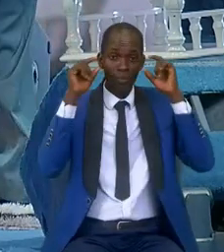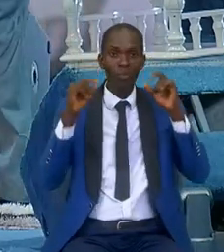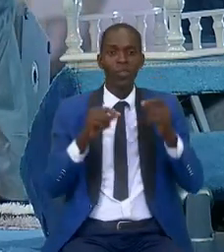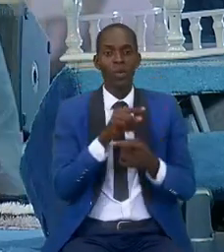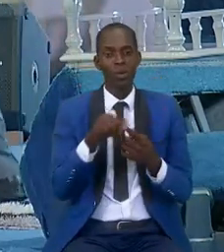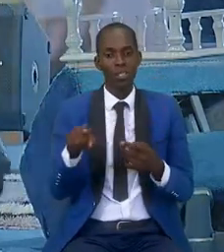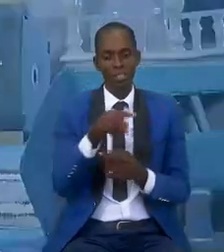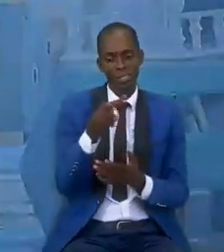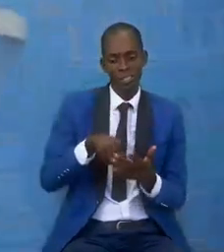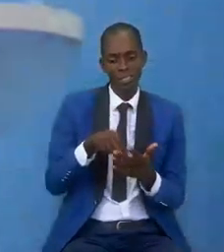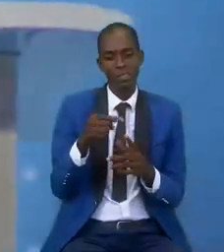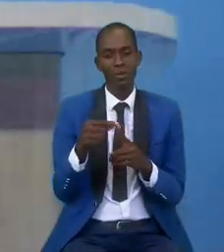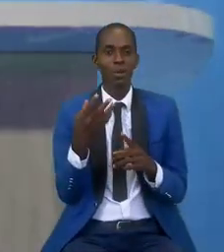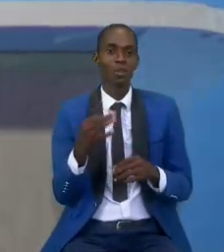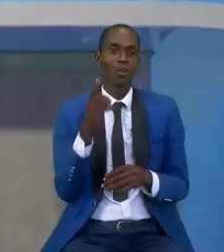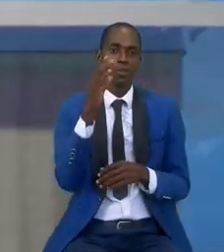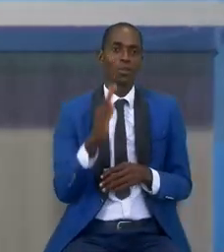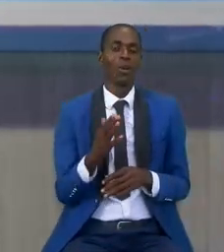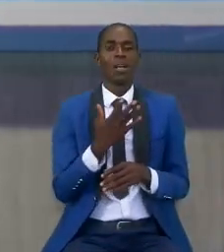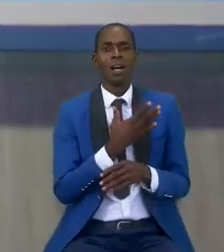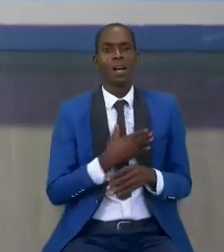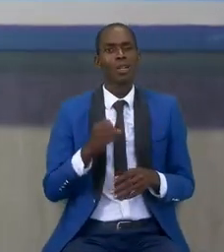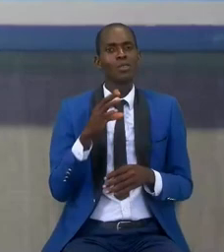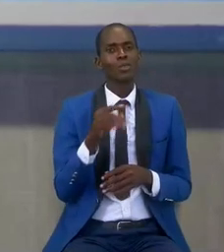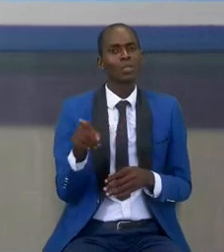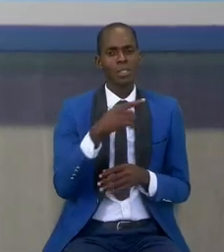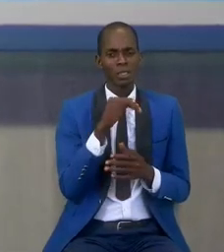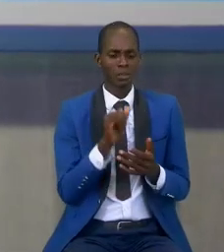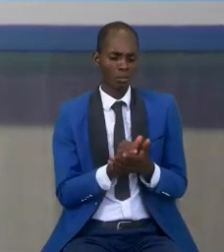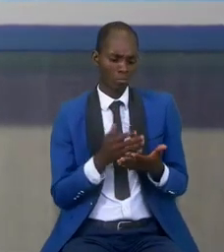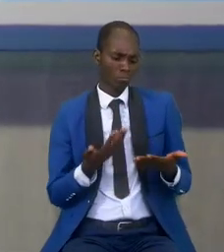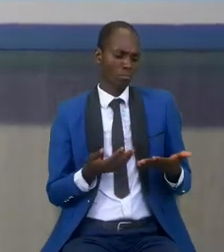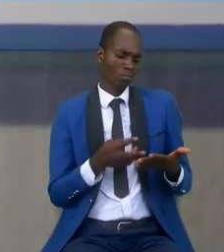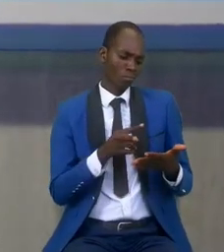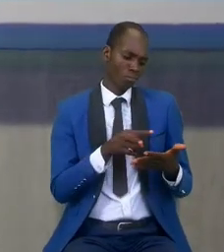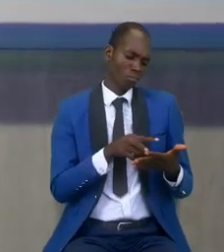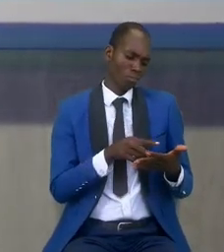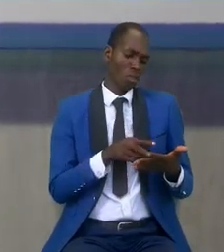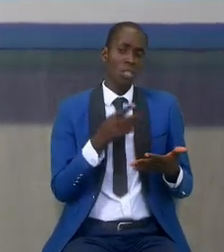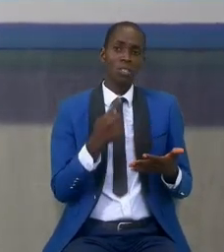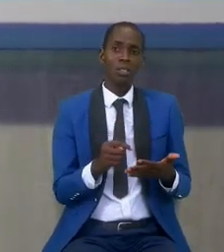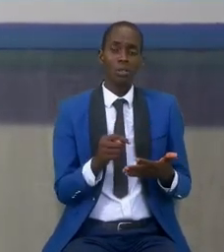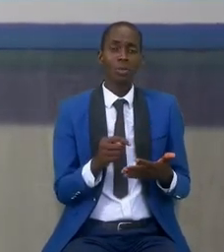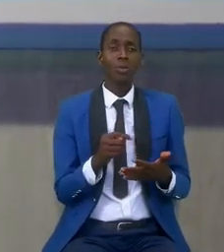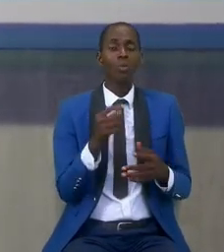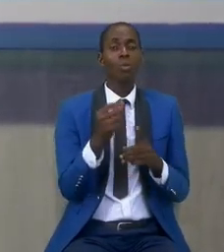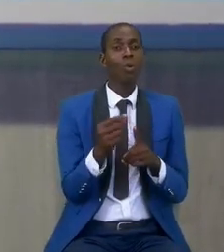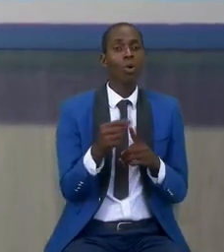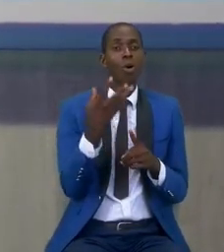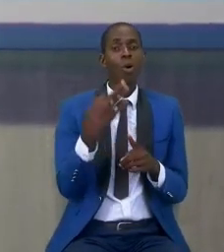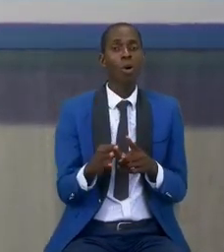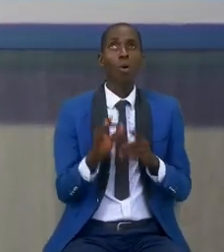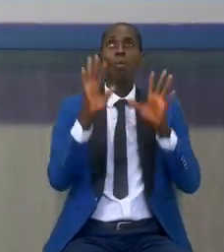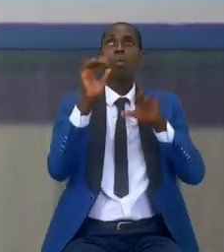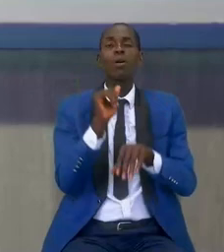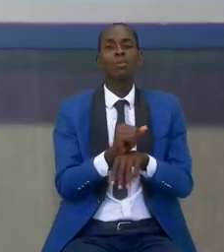watch of Miracle has passed away they say the word of healing has passed away what did